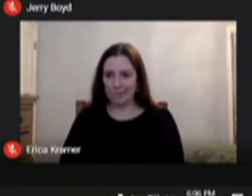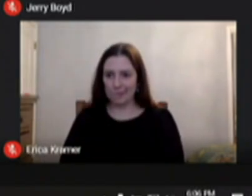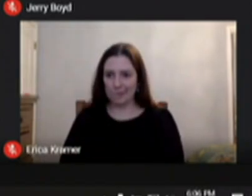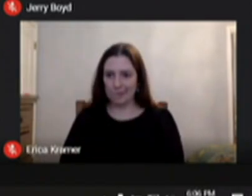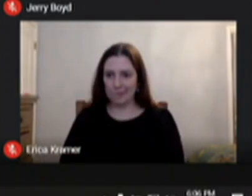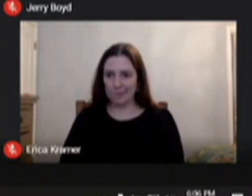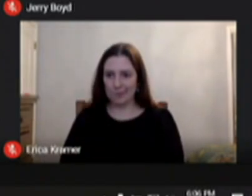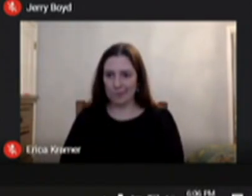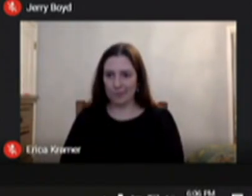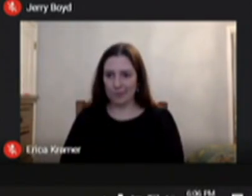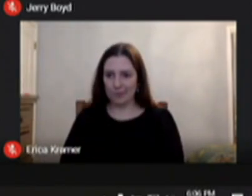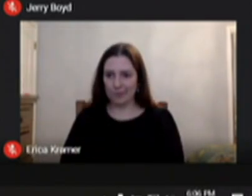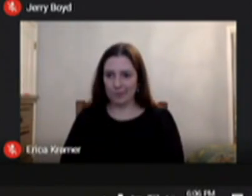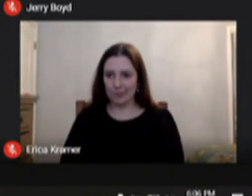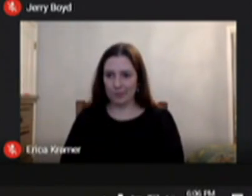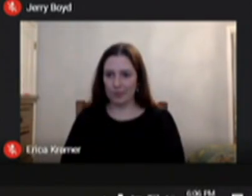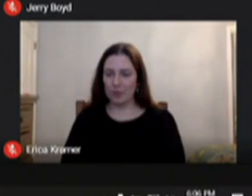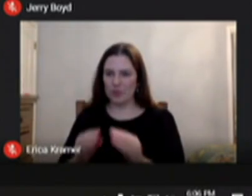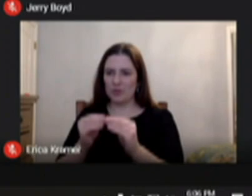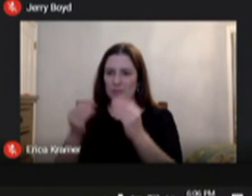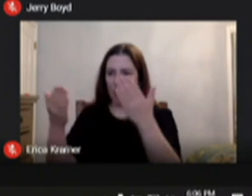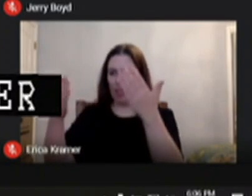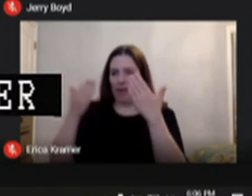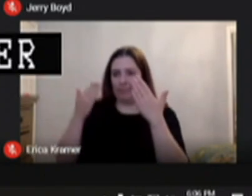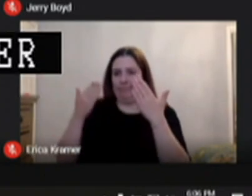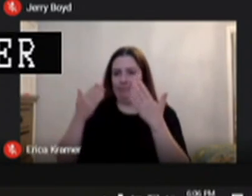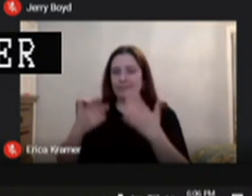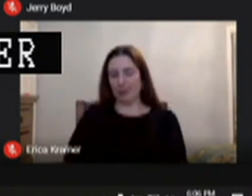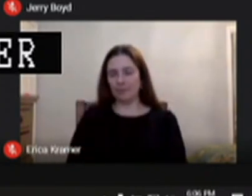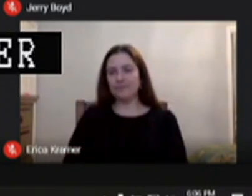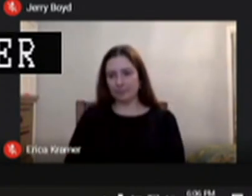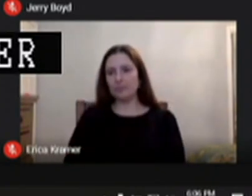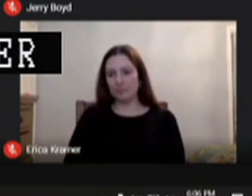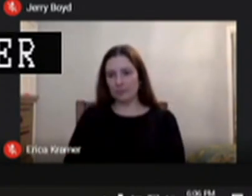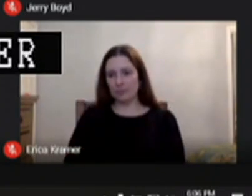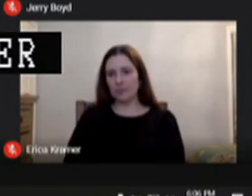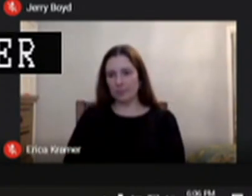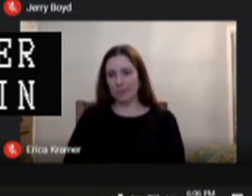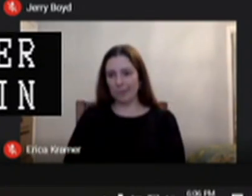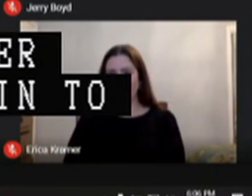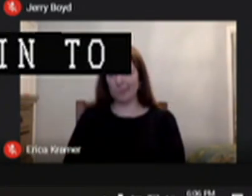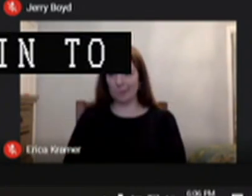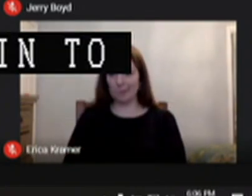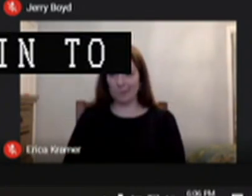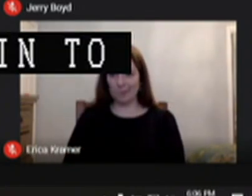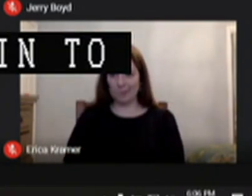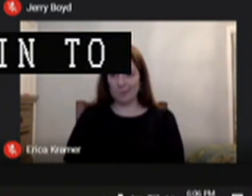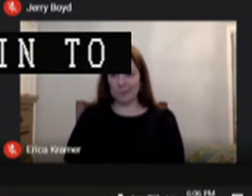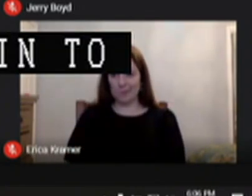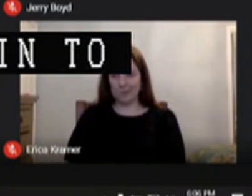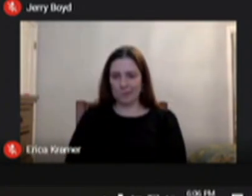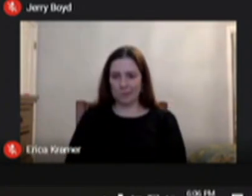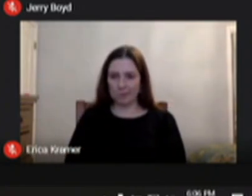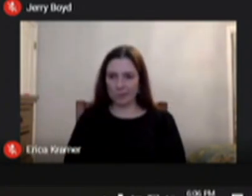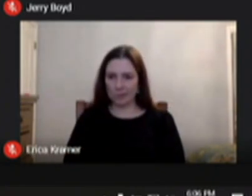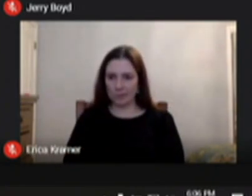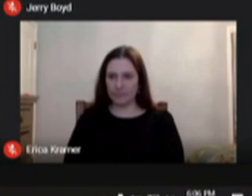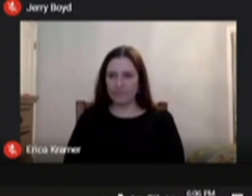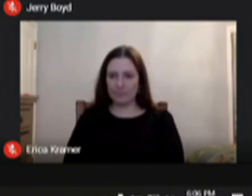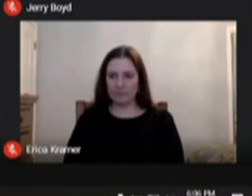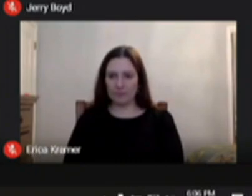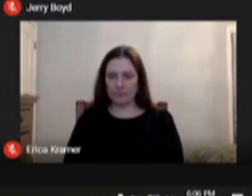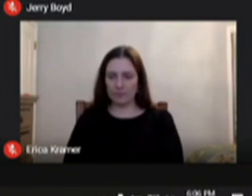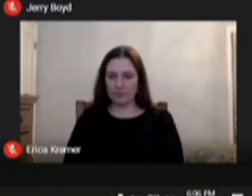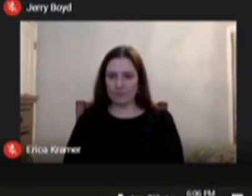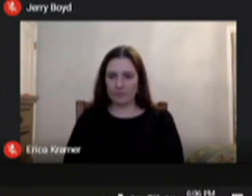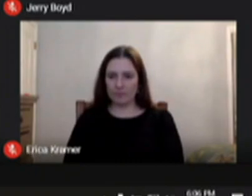open the lower reaches of the building again to the public. In this view, you can see, again, the goal is